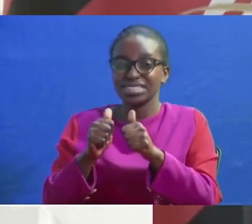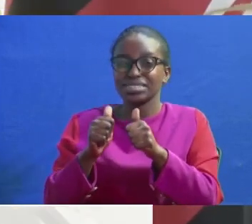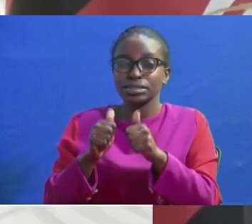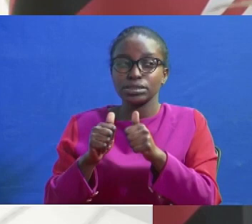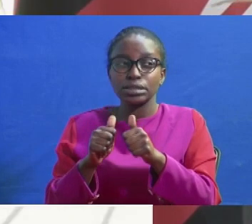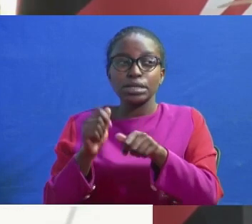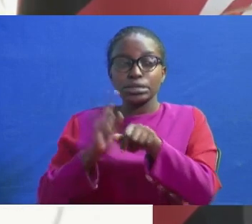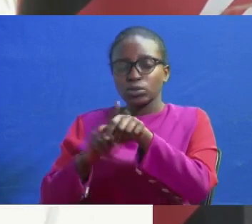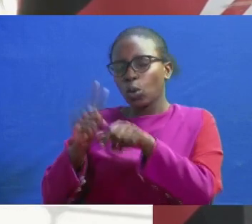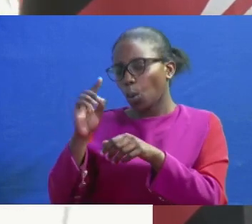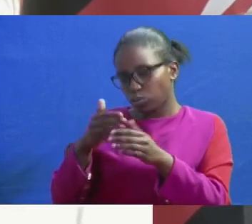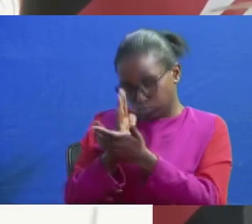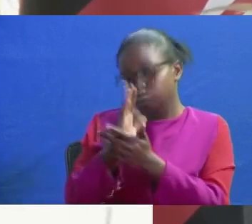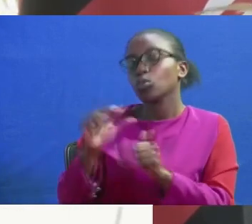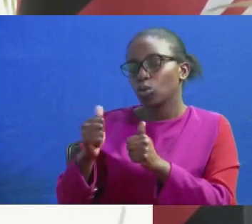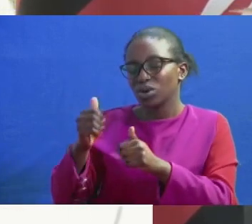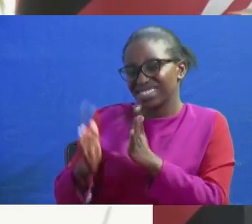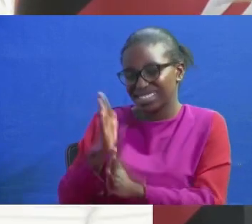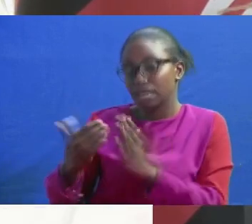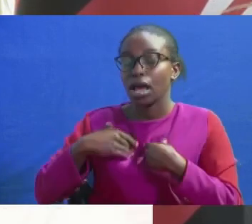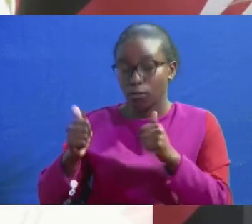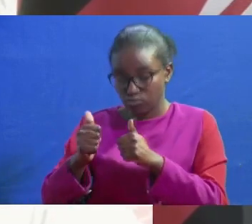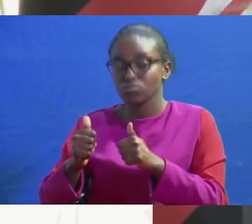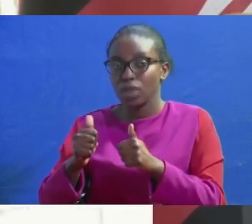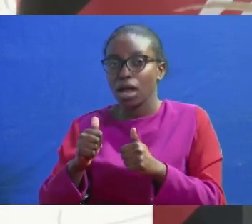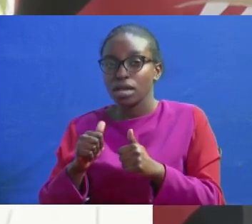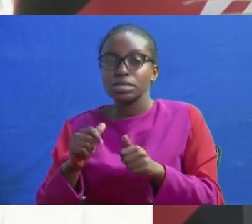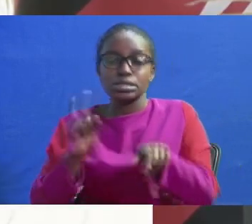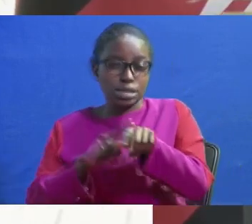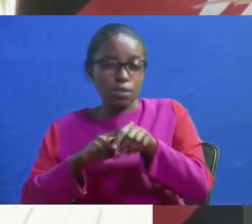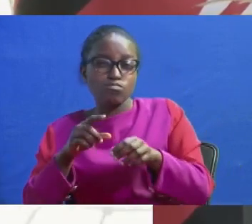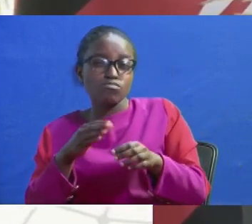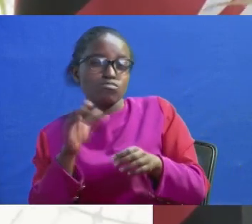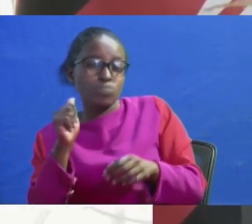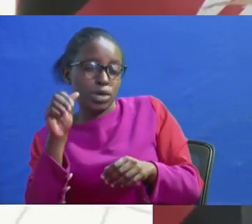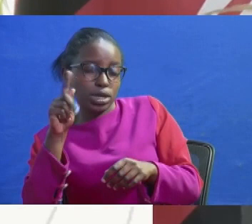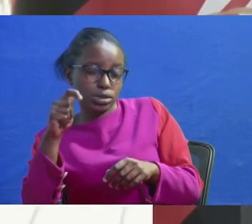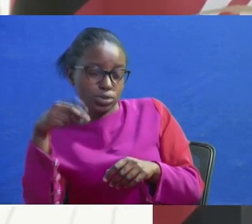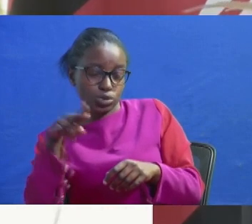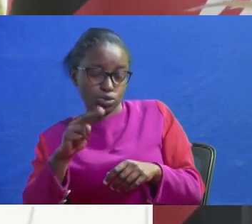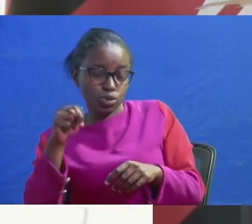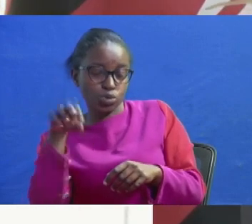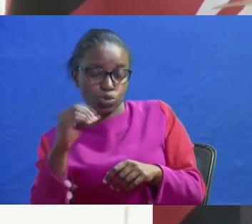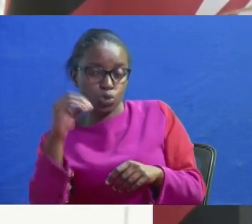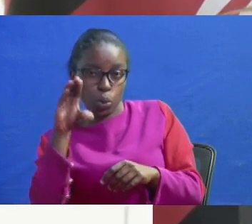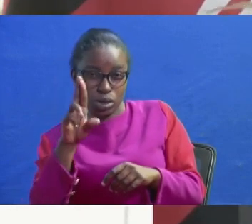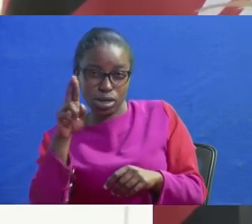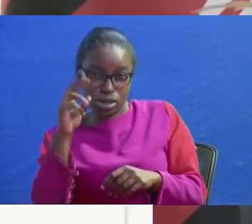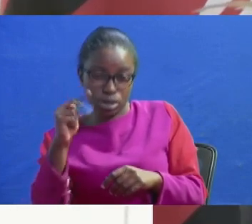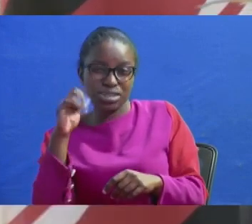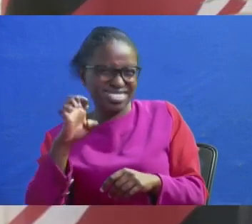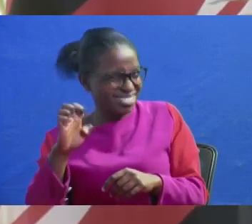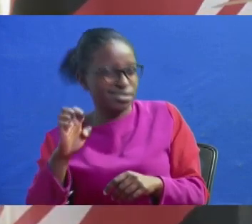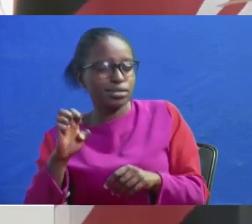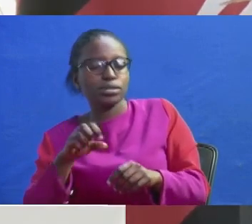office alongside the new Attorney General, Dorcas Oduor, to become the new Cabinet Secretary for East African Community